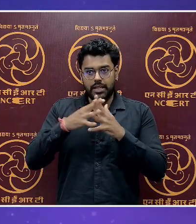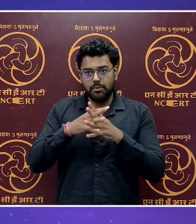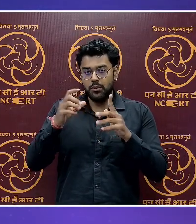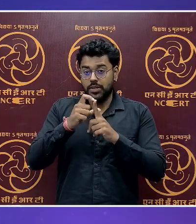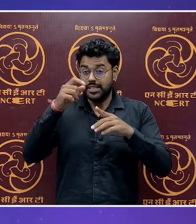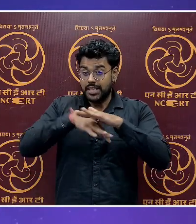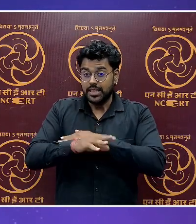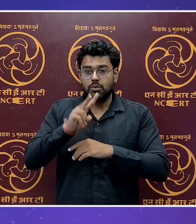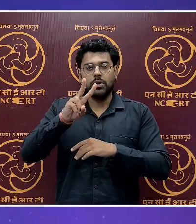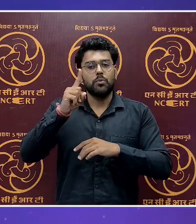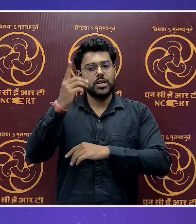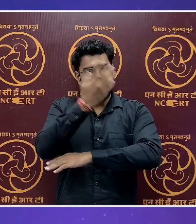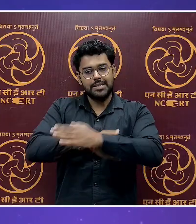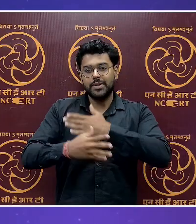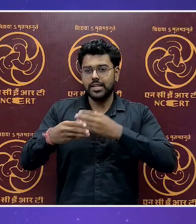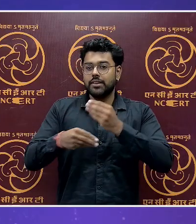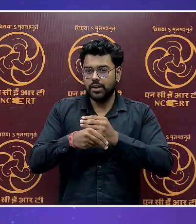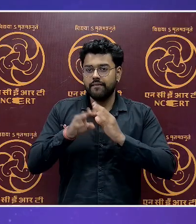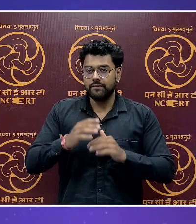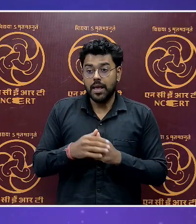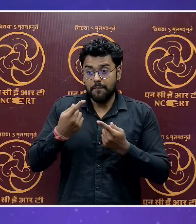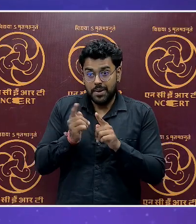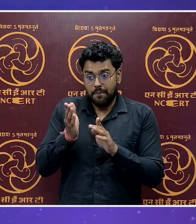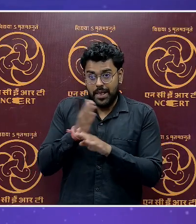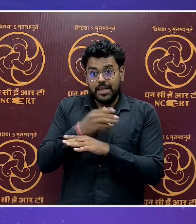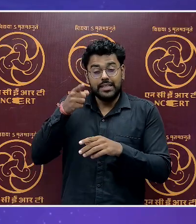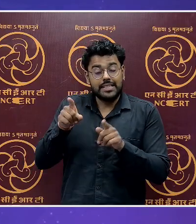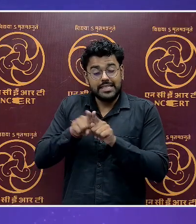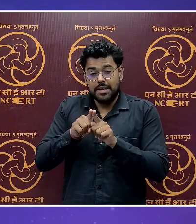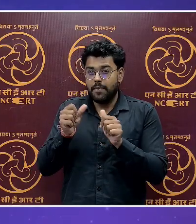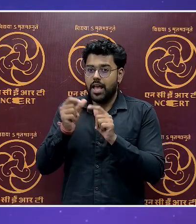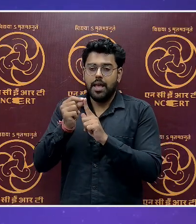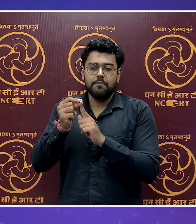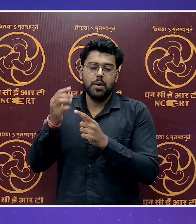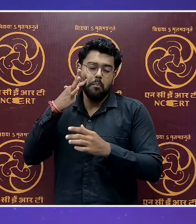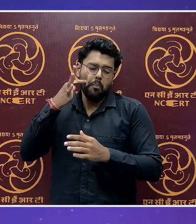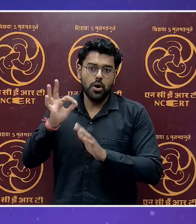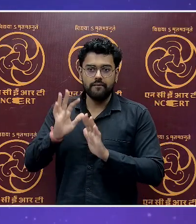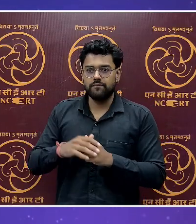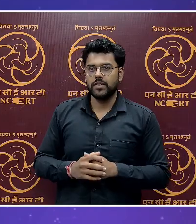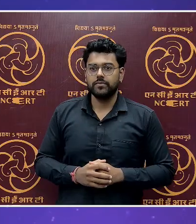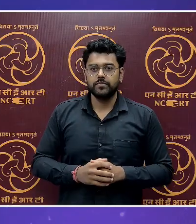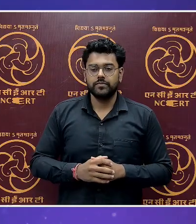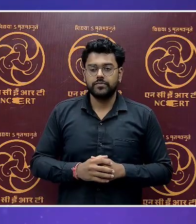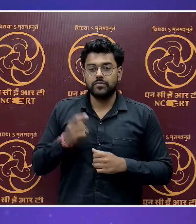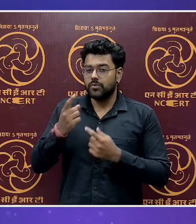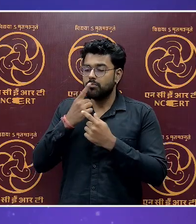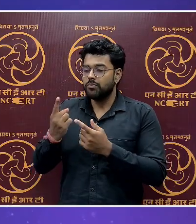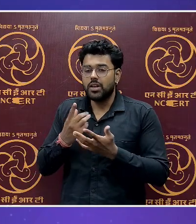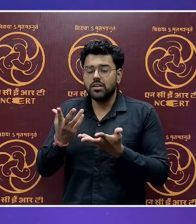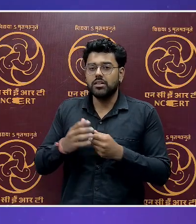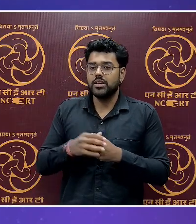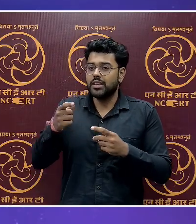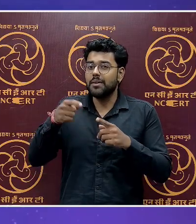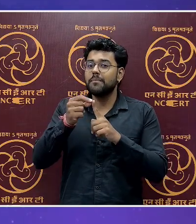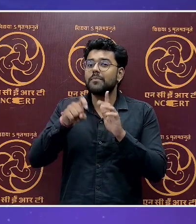disabilities. It's important to screen them at the earlier stages, and PRASHAST is playing a very important role. Now, ma'am, you have already mentioned that it's